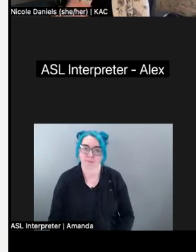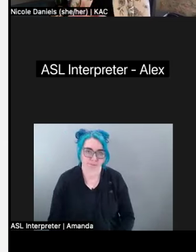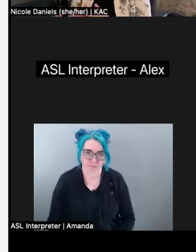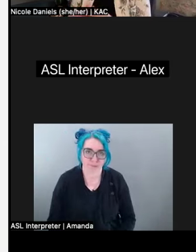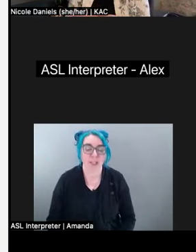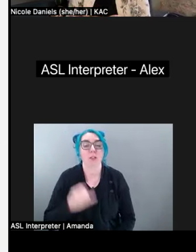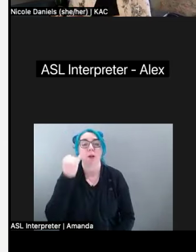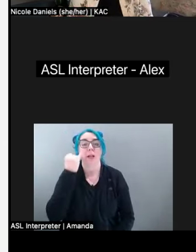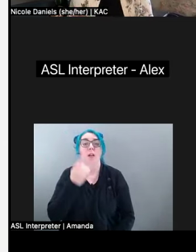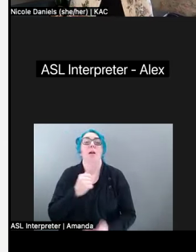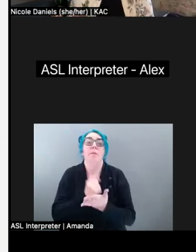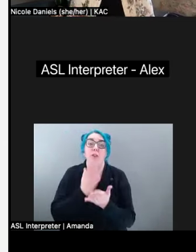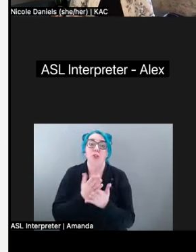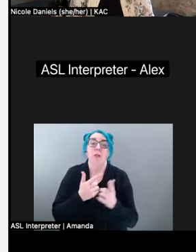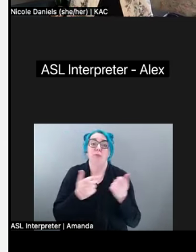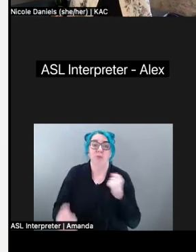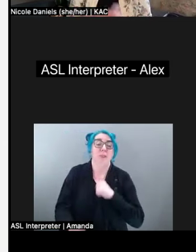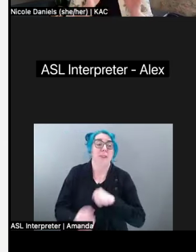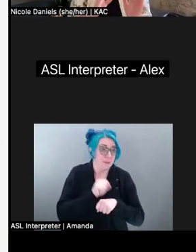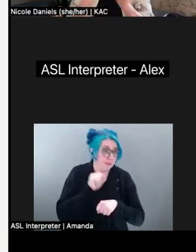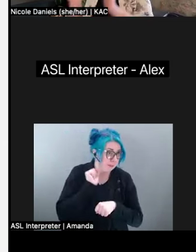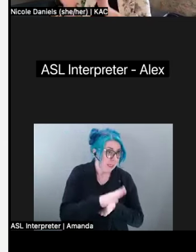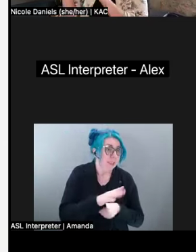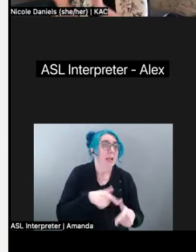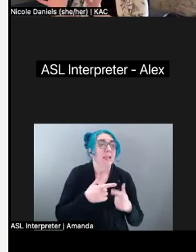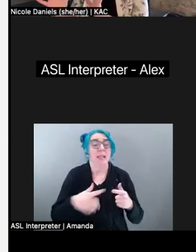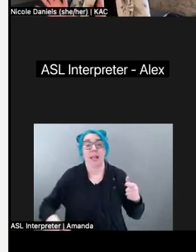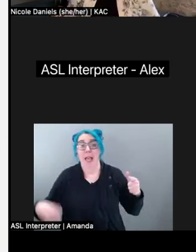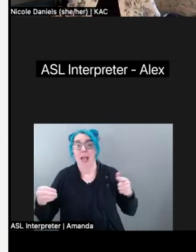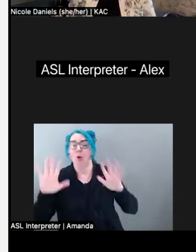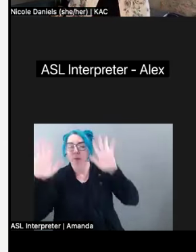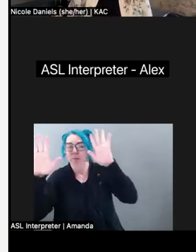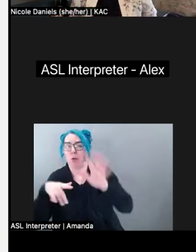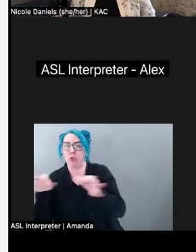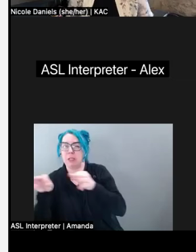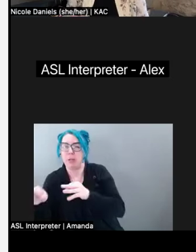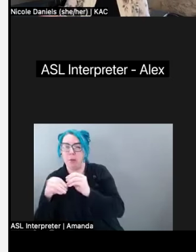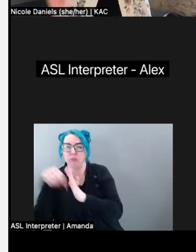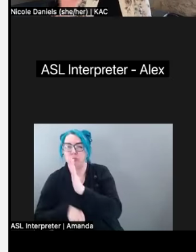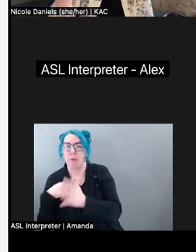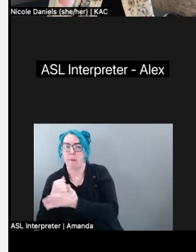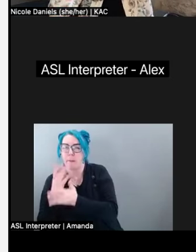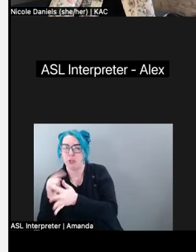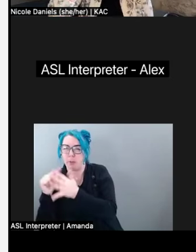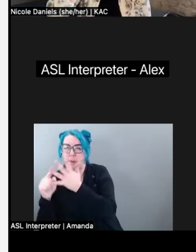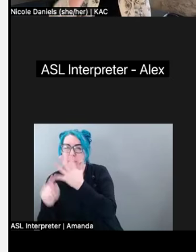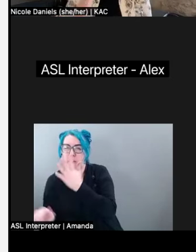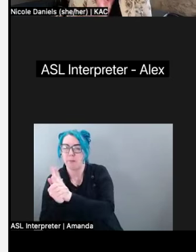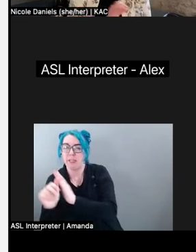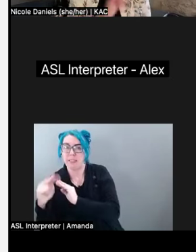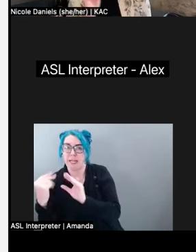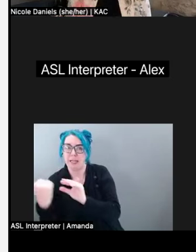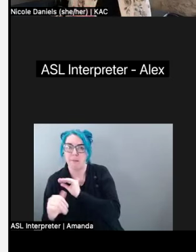explanations for your budget form, we will not pass that along to the jury. We only accept the required documents. And just a reminder, do not